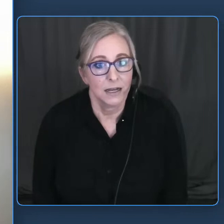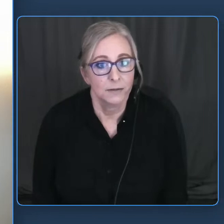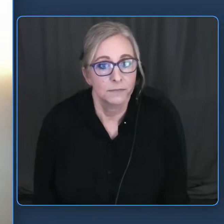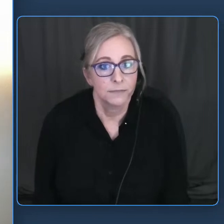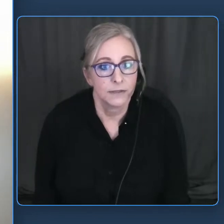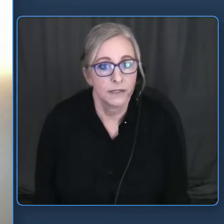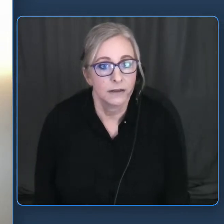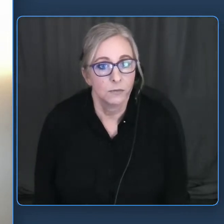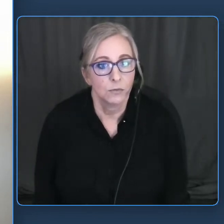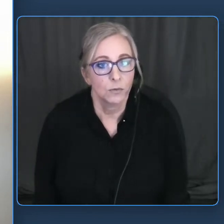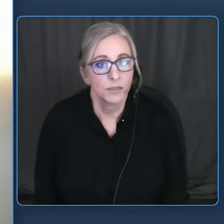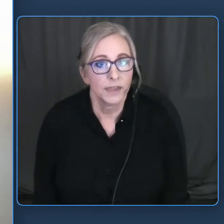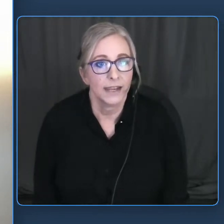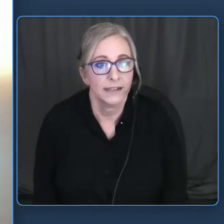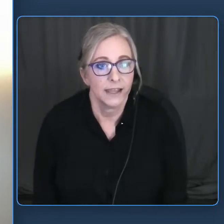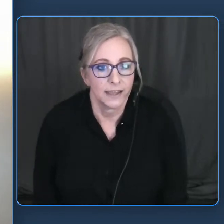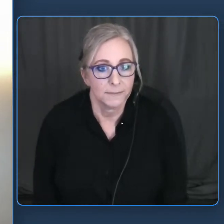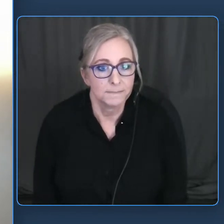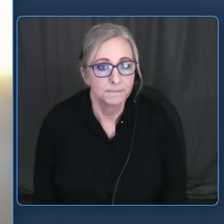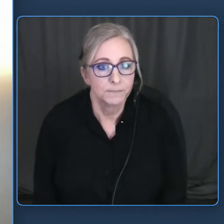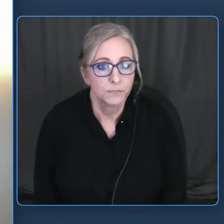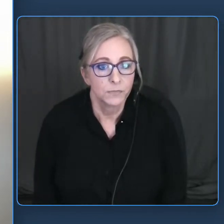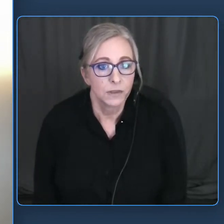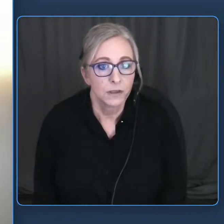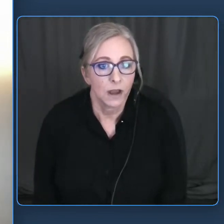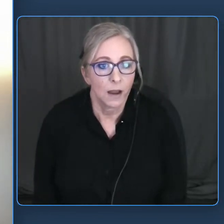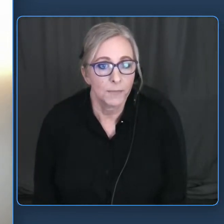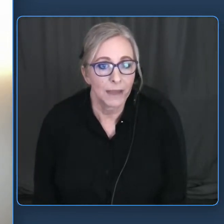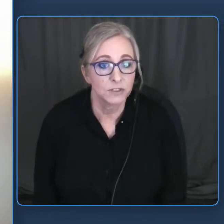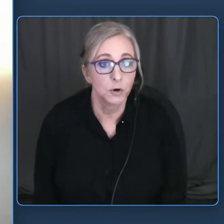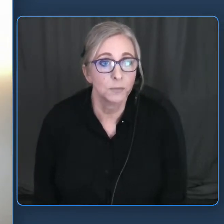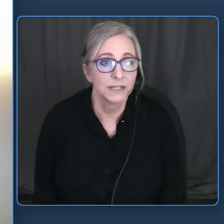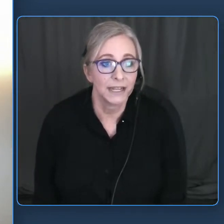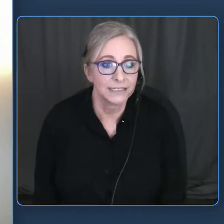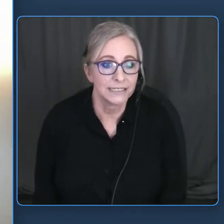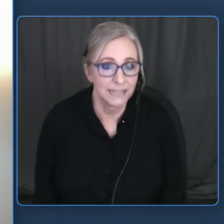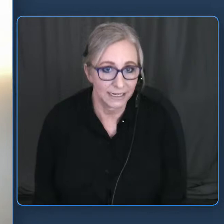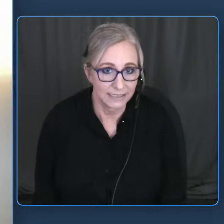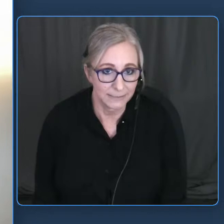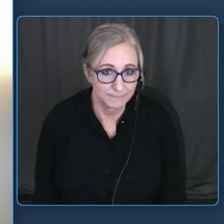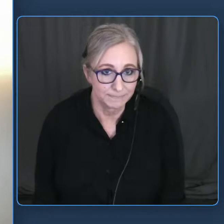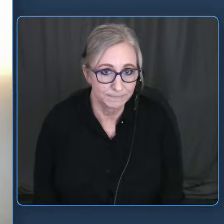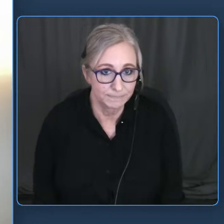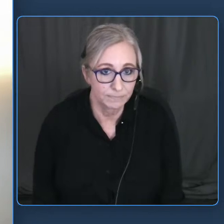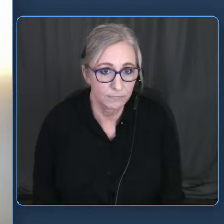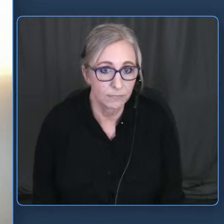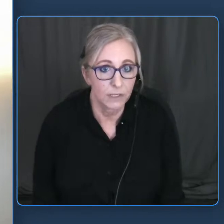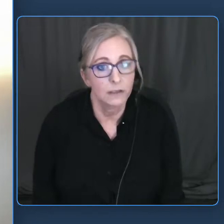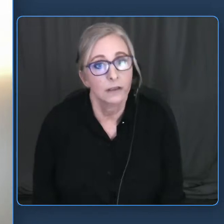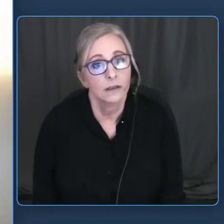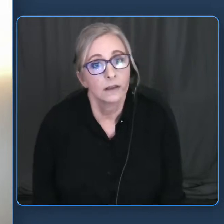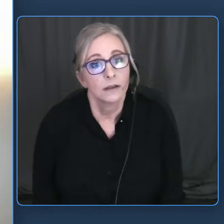Yes. With the ADA, that was formed in 1990.